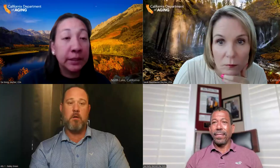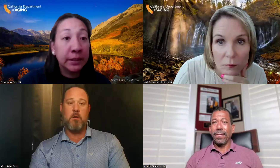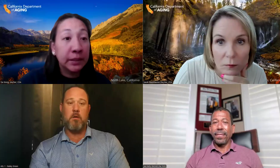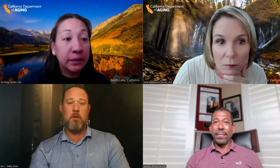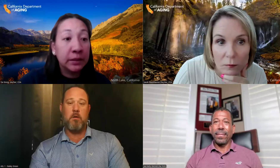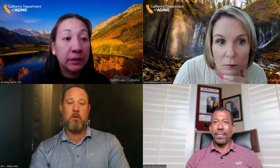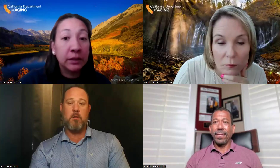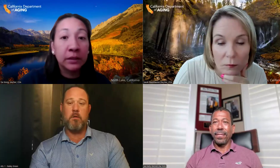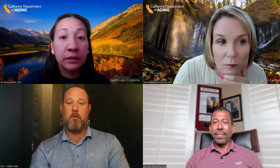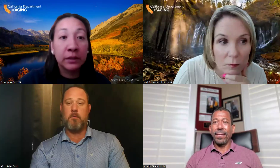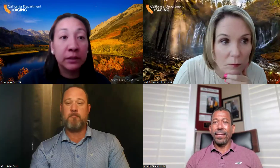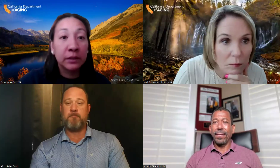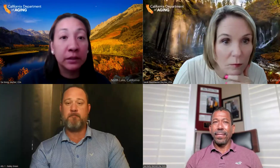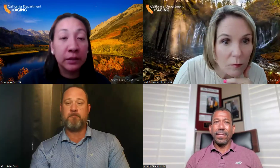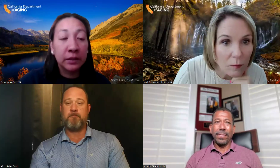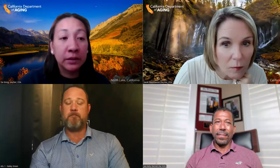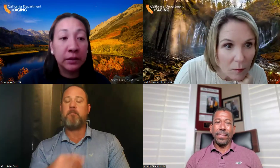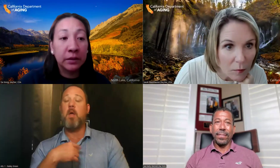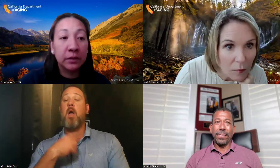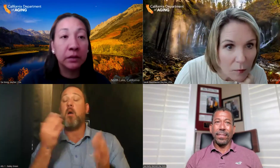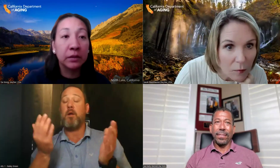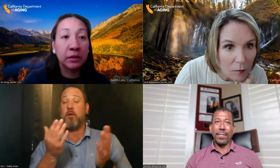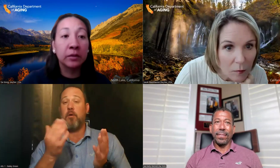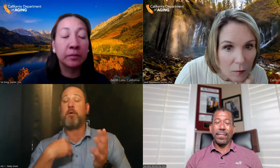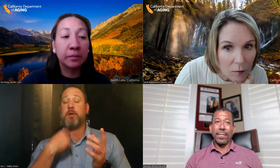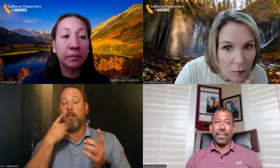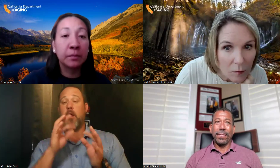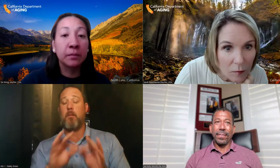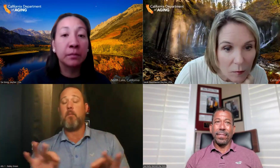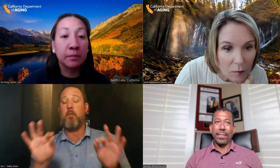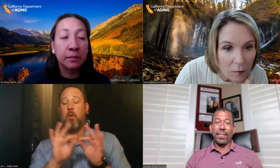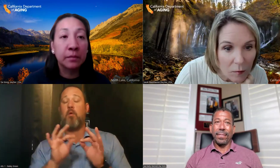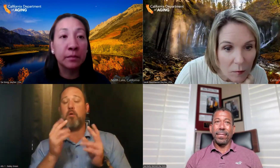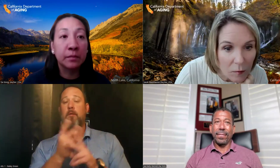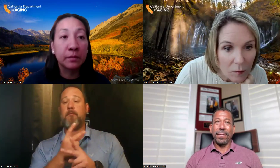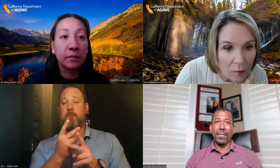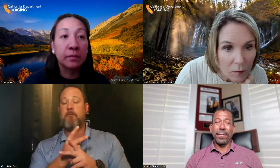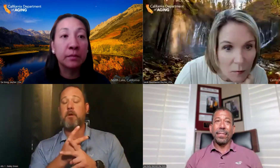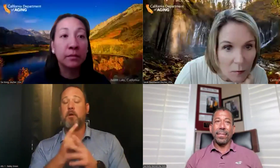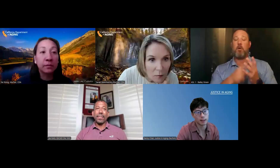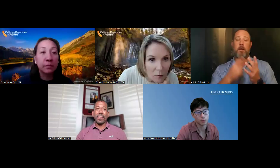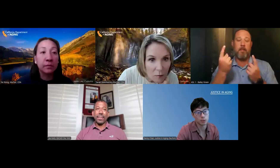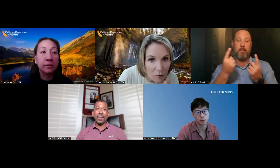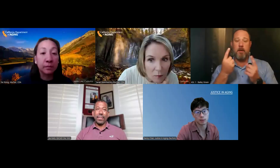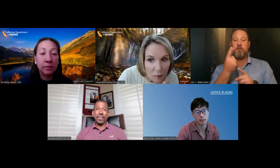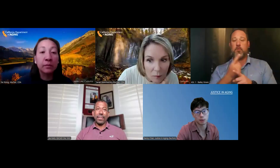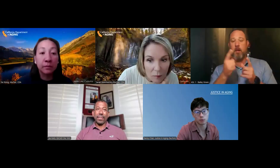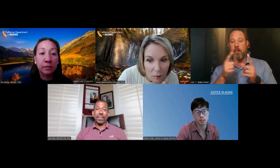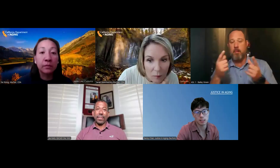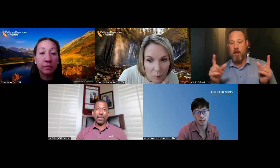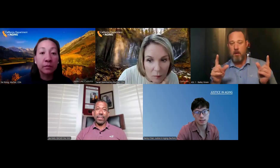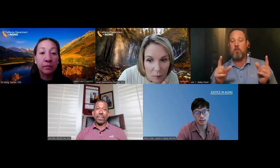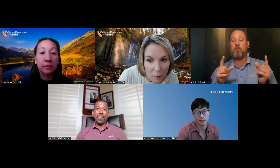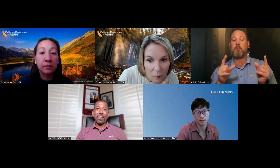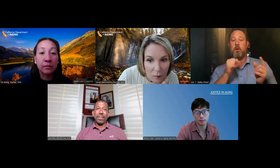Danny? I would encourage us, I think it's important for us to figure out what we think is the right language. I would encourage